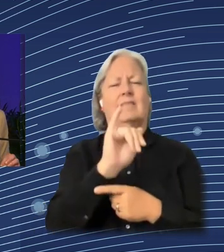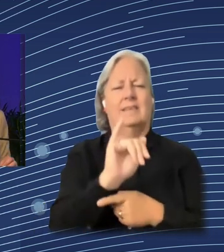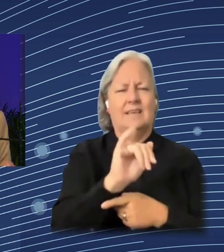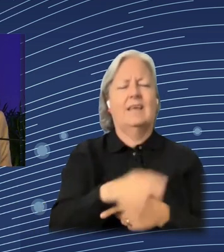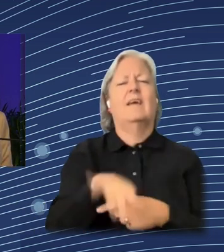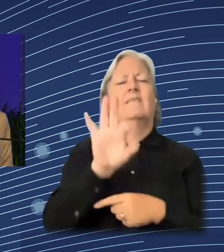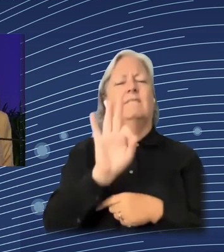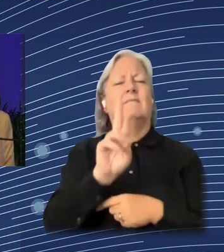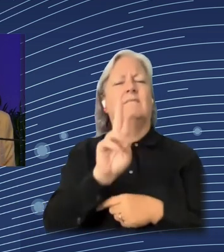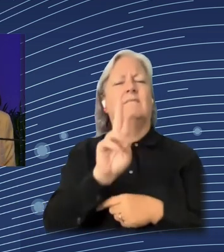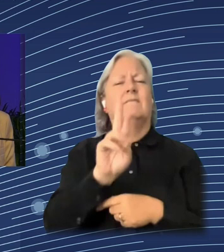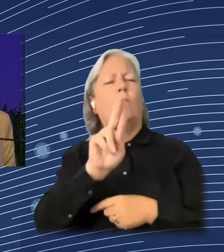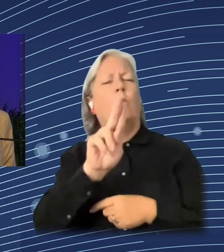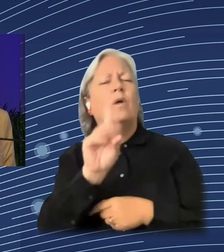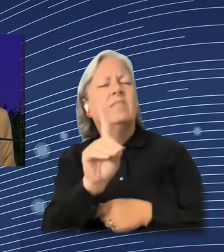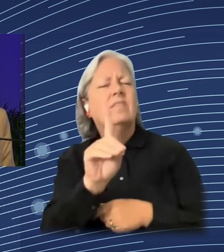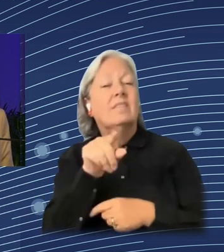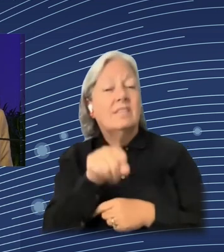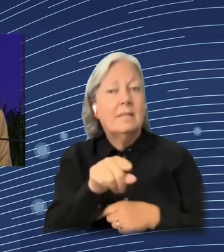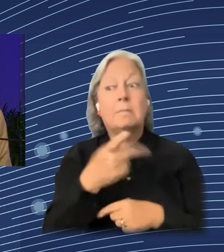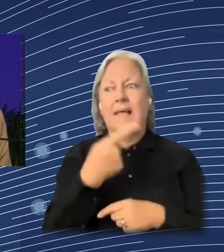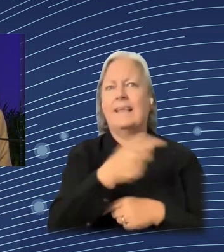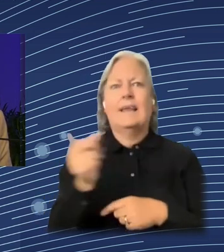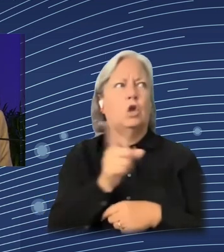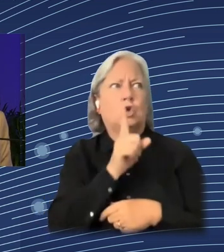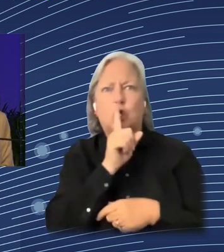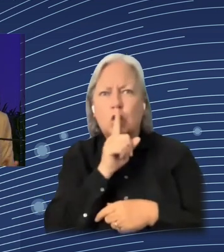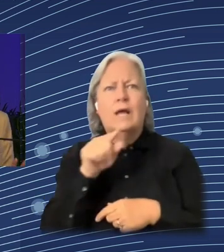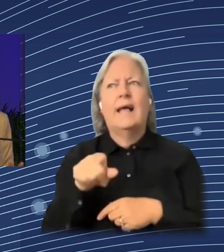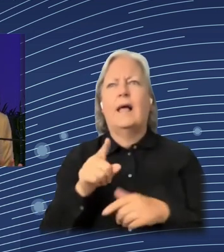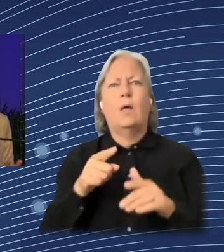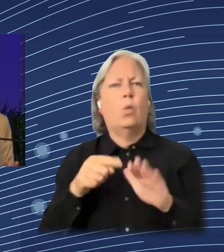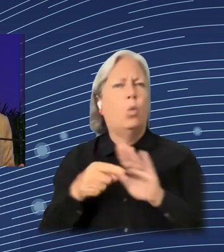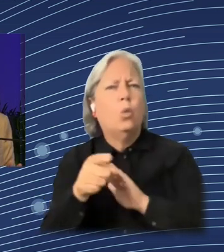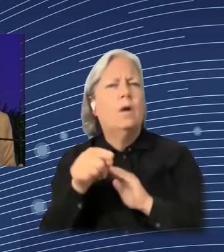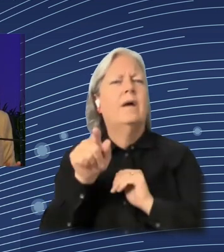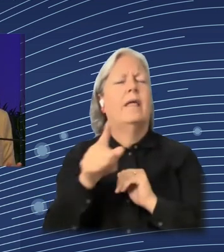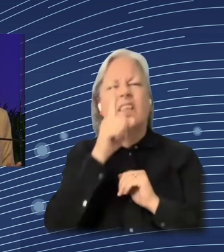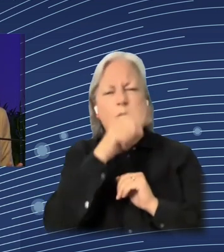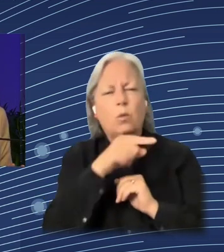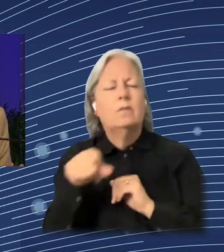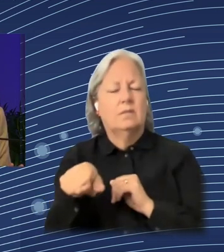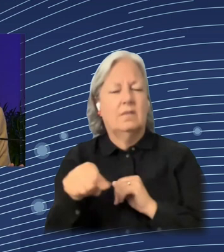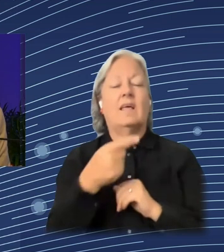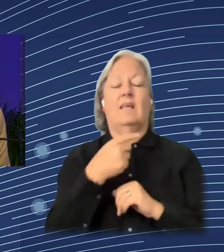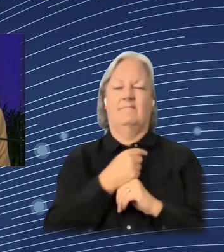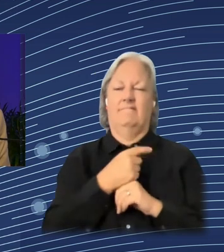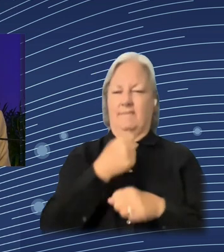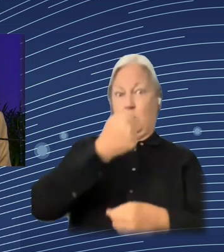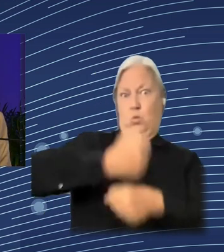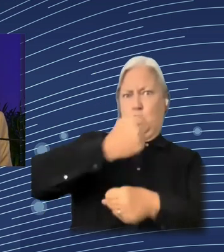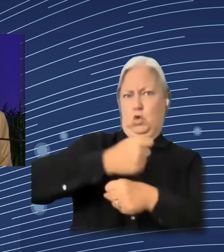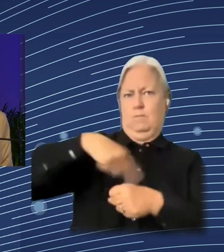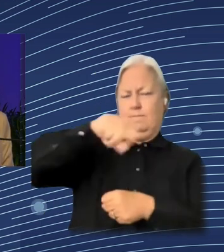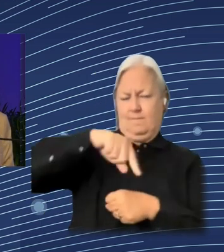on frauds committed by employers. We have three main goals at the anti-fraud department. The